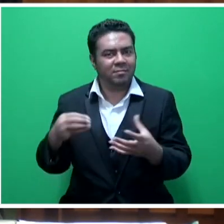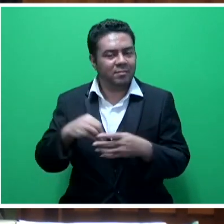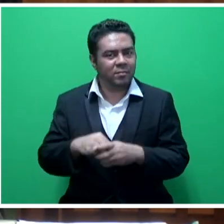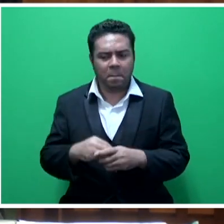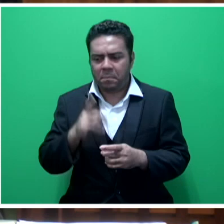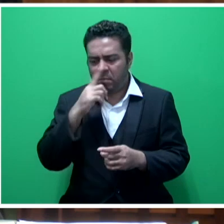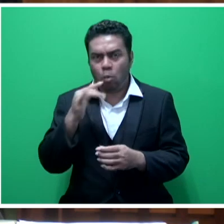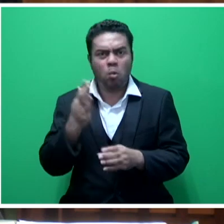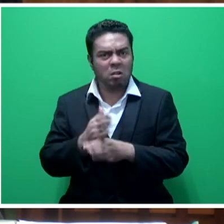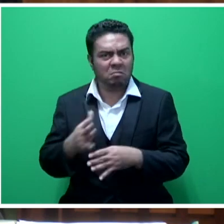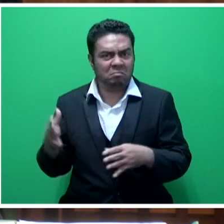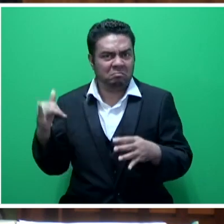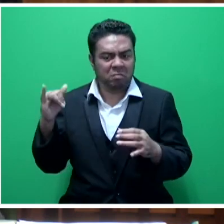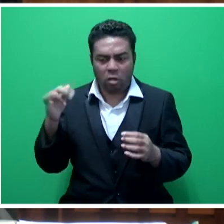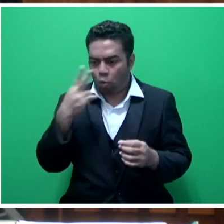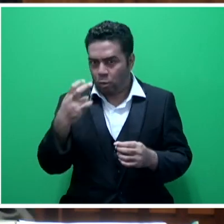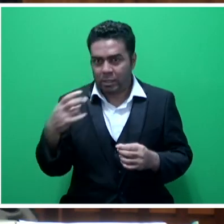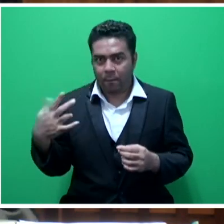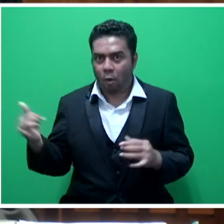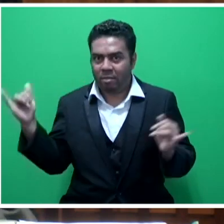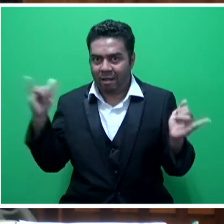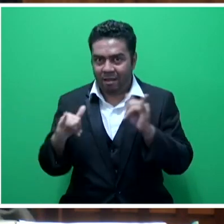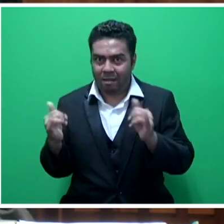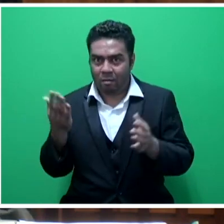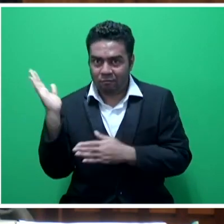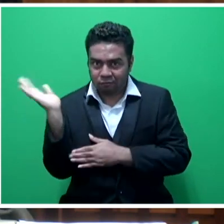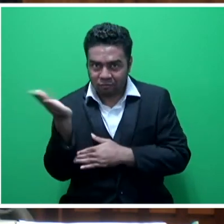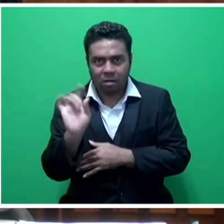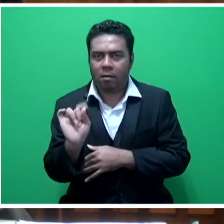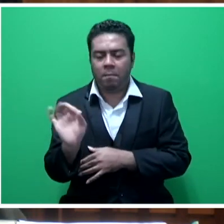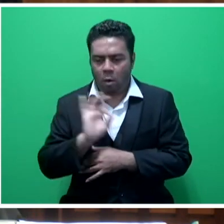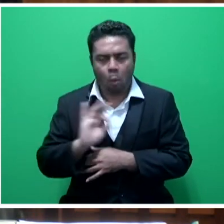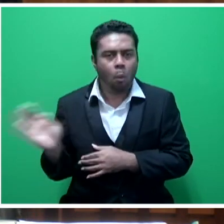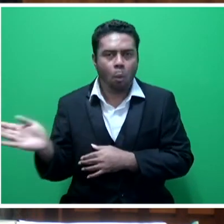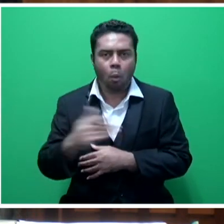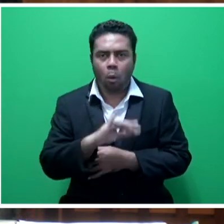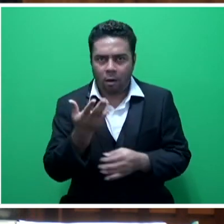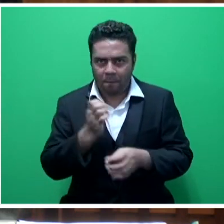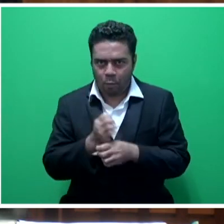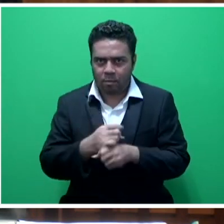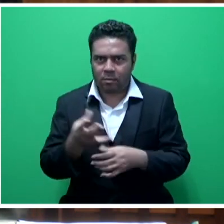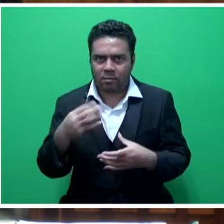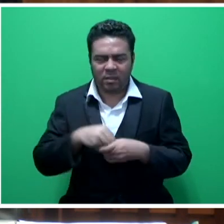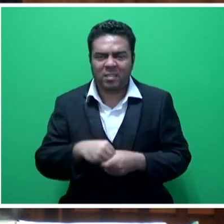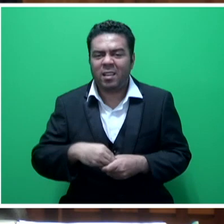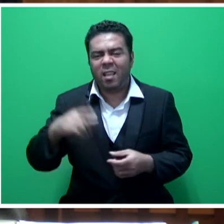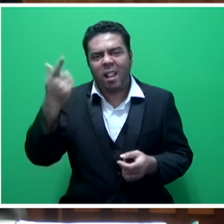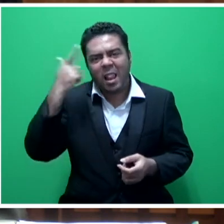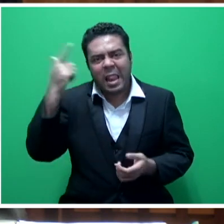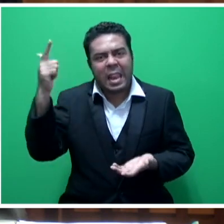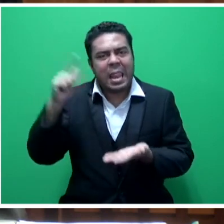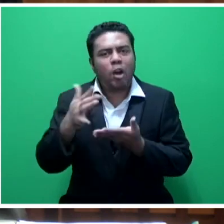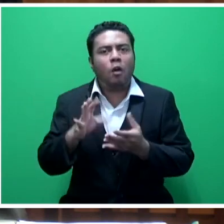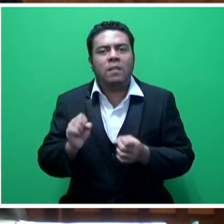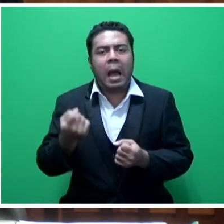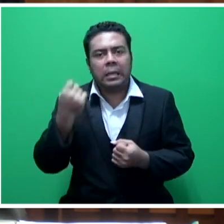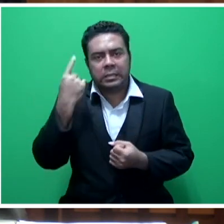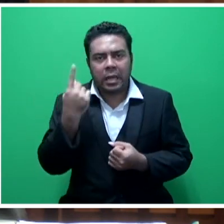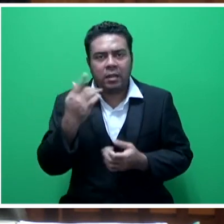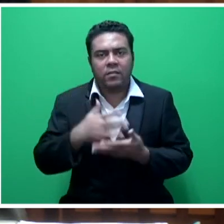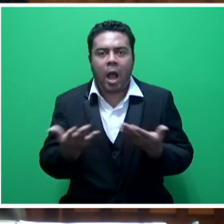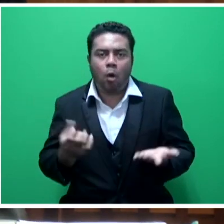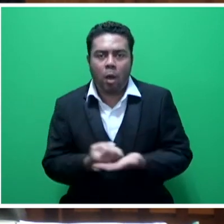airline. Again, Mr. Speaker, so that type of thinking exhibits a fundamental lack of understanding about how the economy